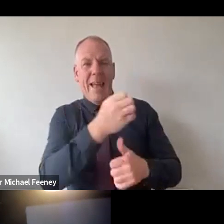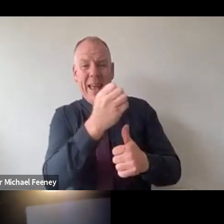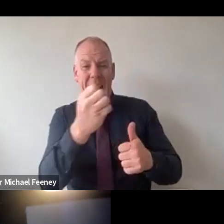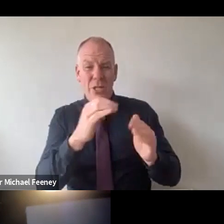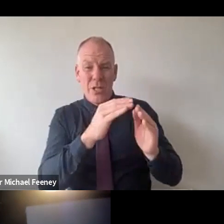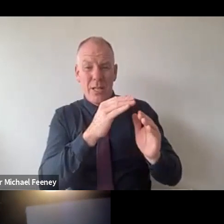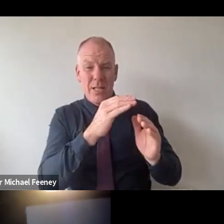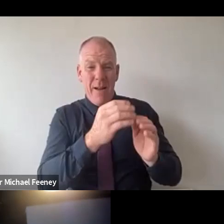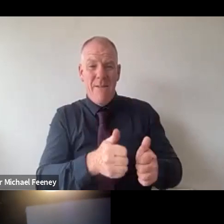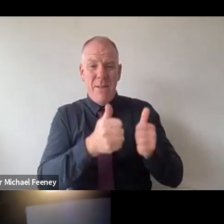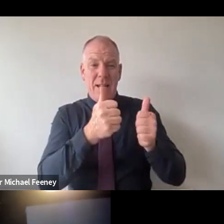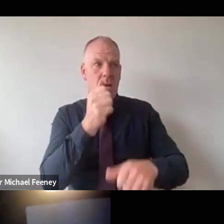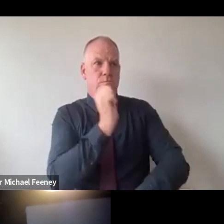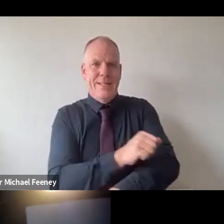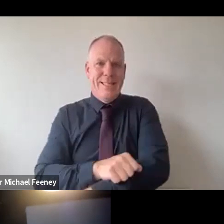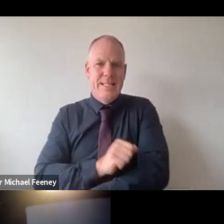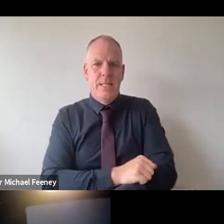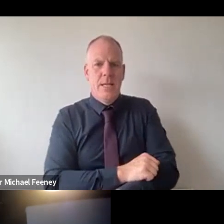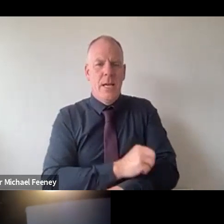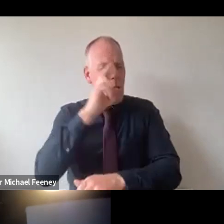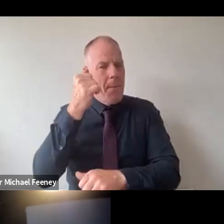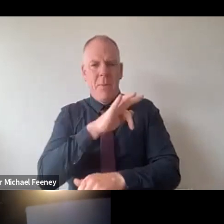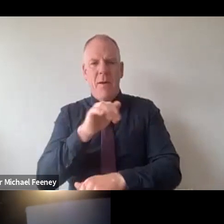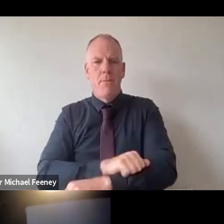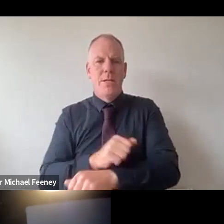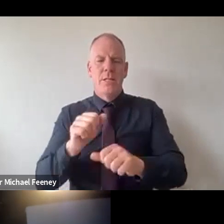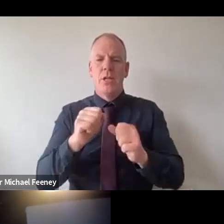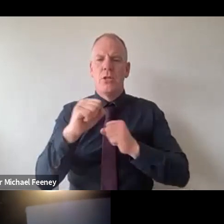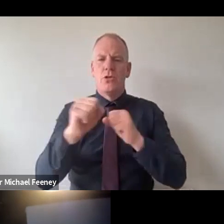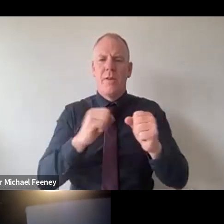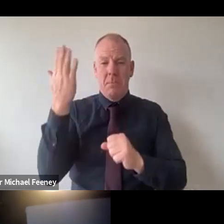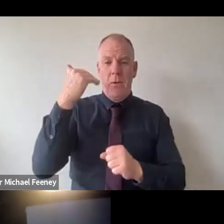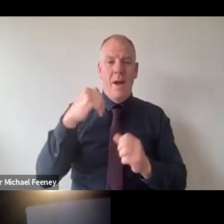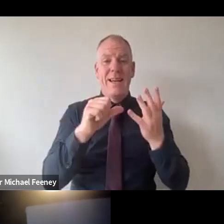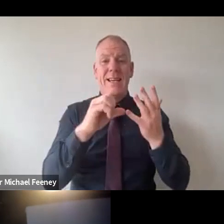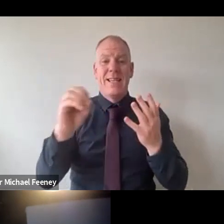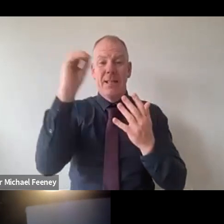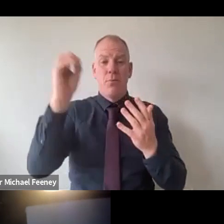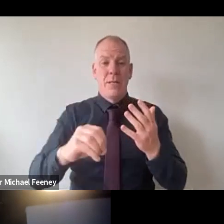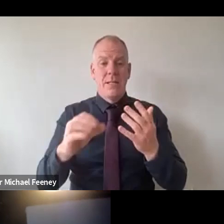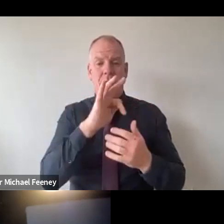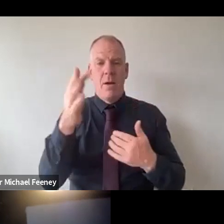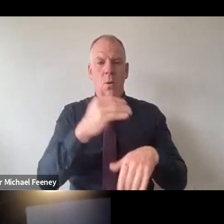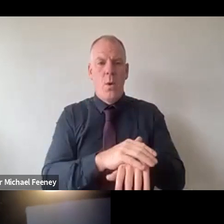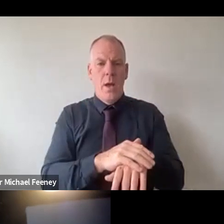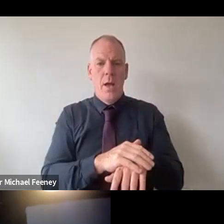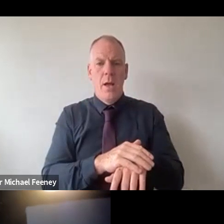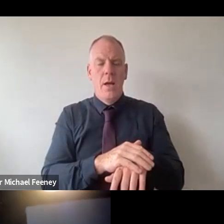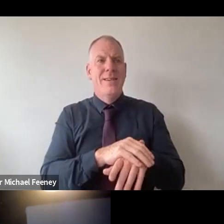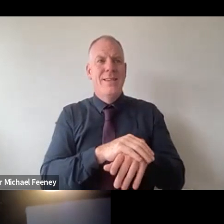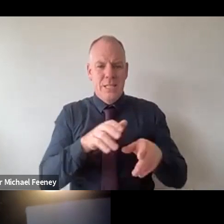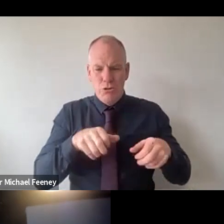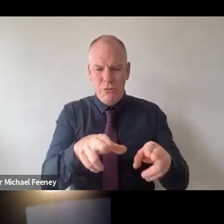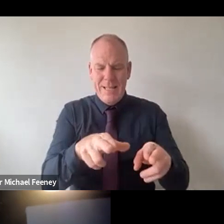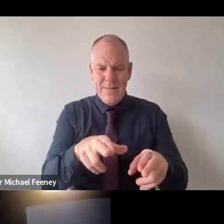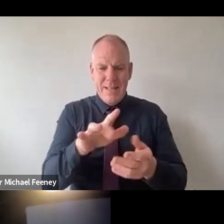the prison service used to keep the stats on it, it was over 60% of the prison demographic was coming from a cluster of streets in the inner city,